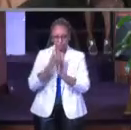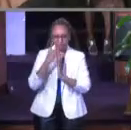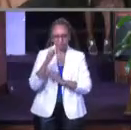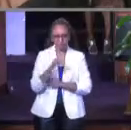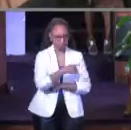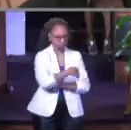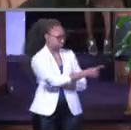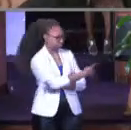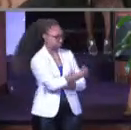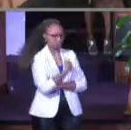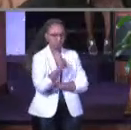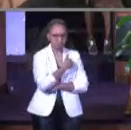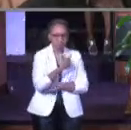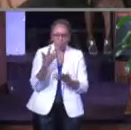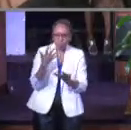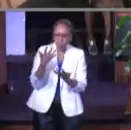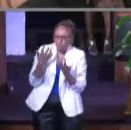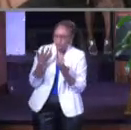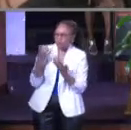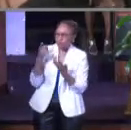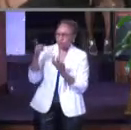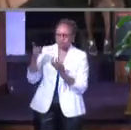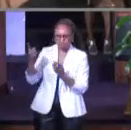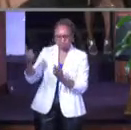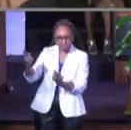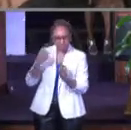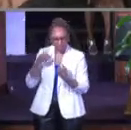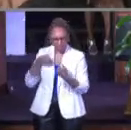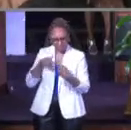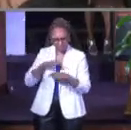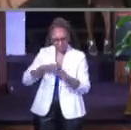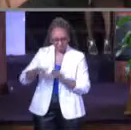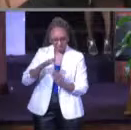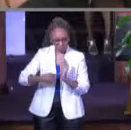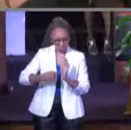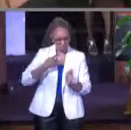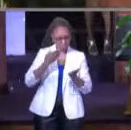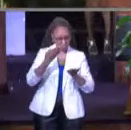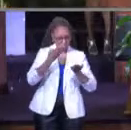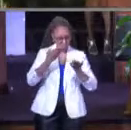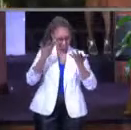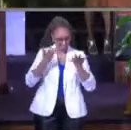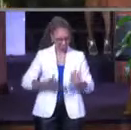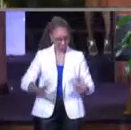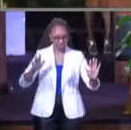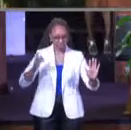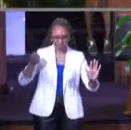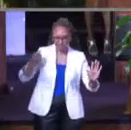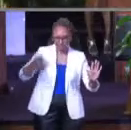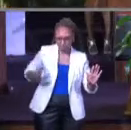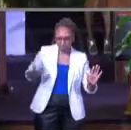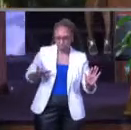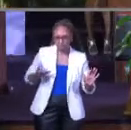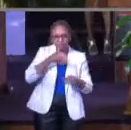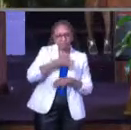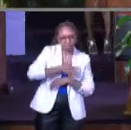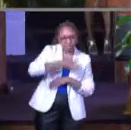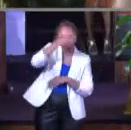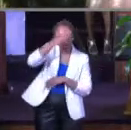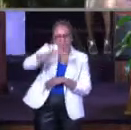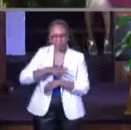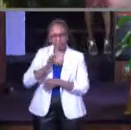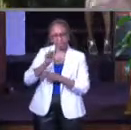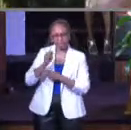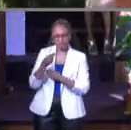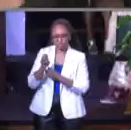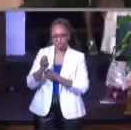God. And we declare and decree that when the sermon is done and the altar opens, men and women, boys and girls, he, she, we,